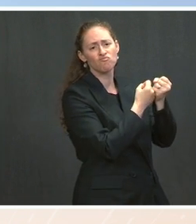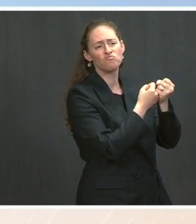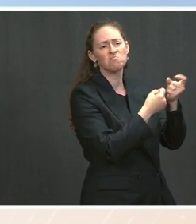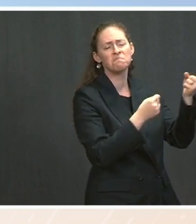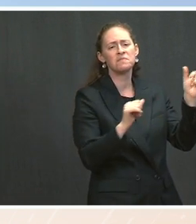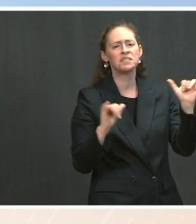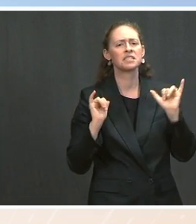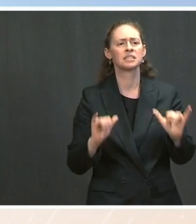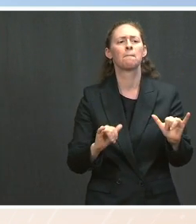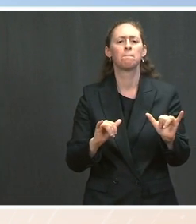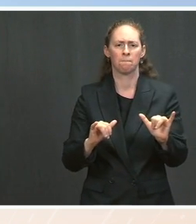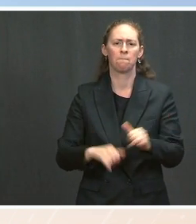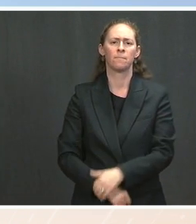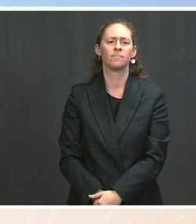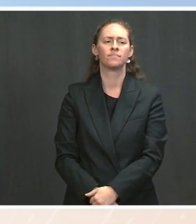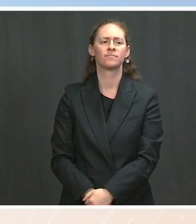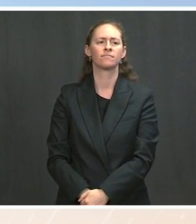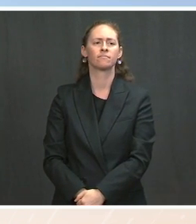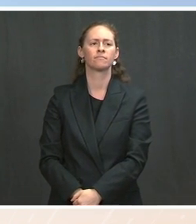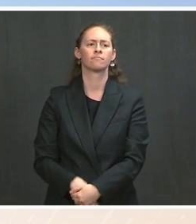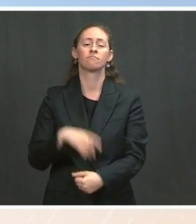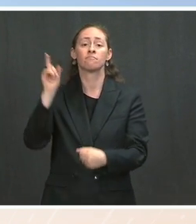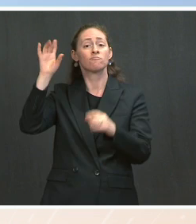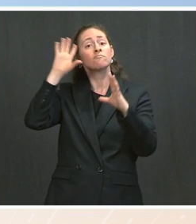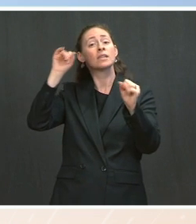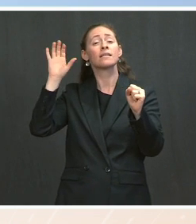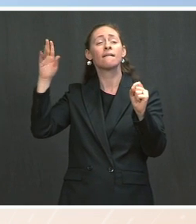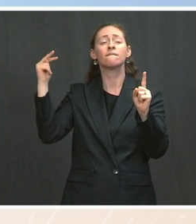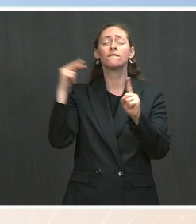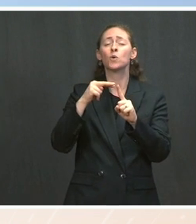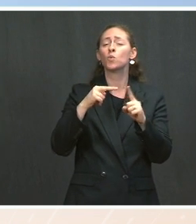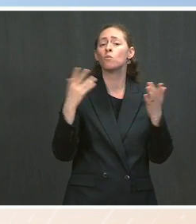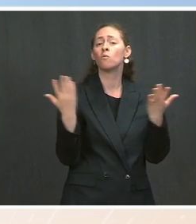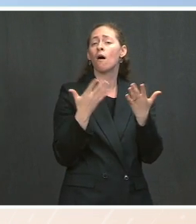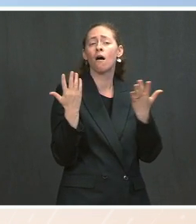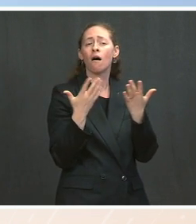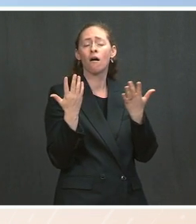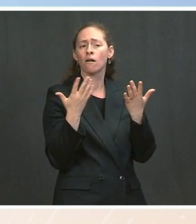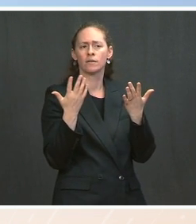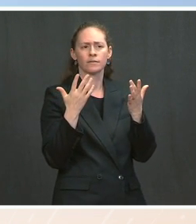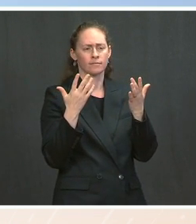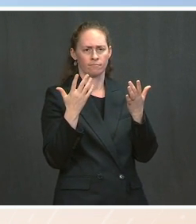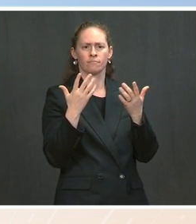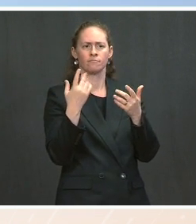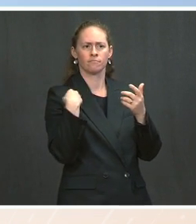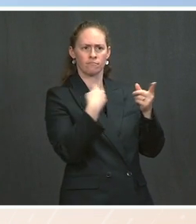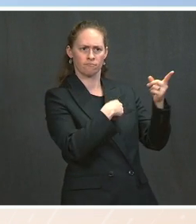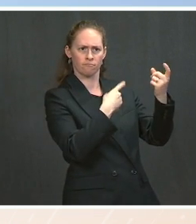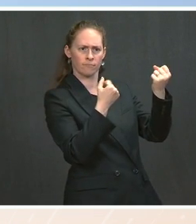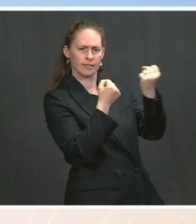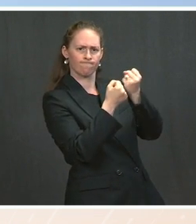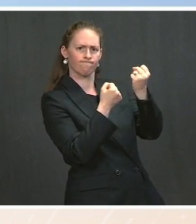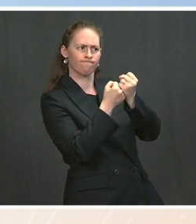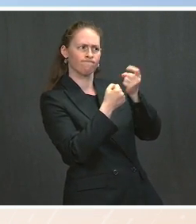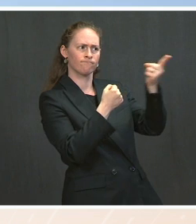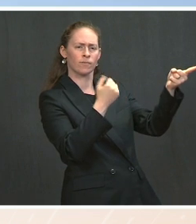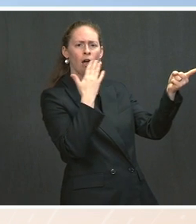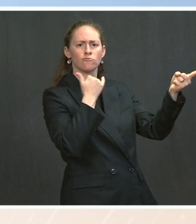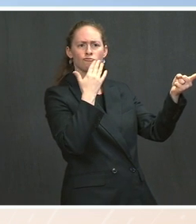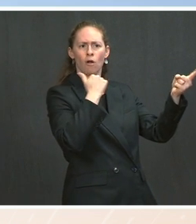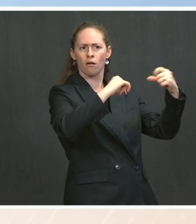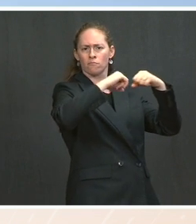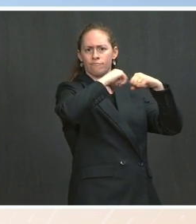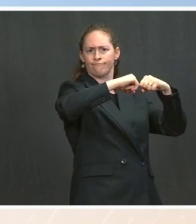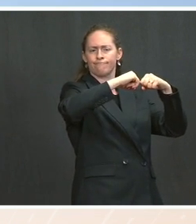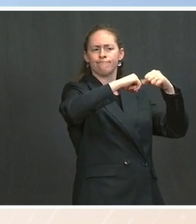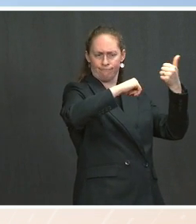is that we need to move forward on a couple of fronts. Certainly supporting the security of Israel is one of them. But another front